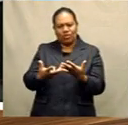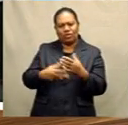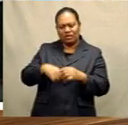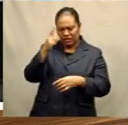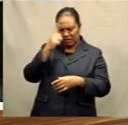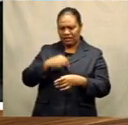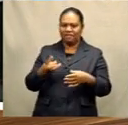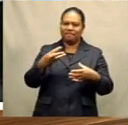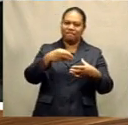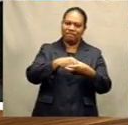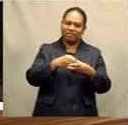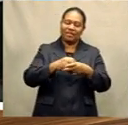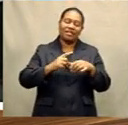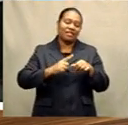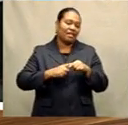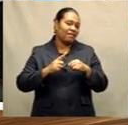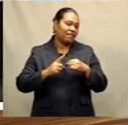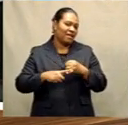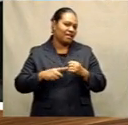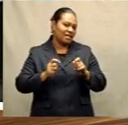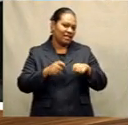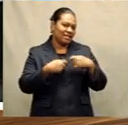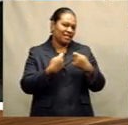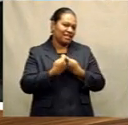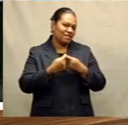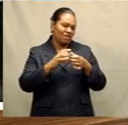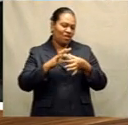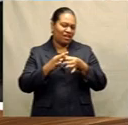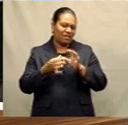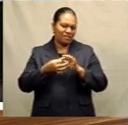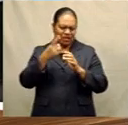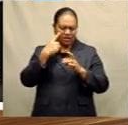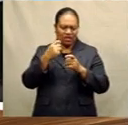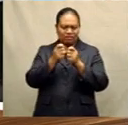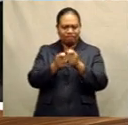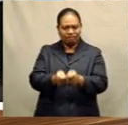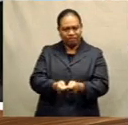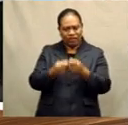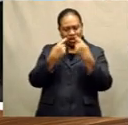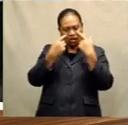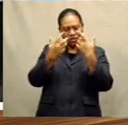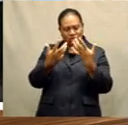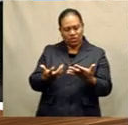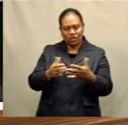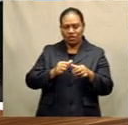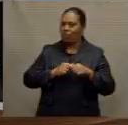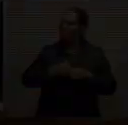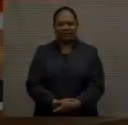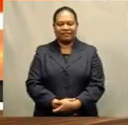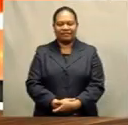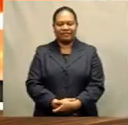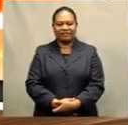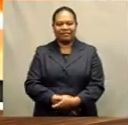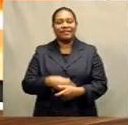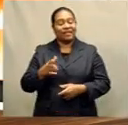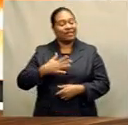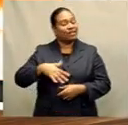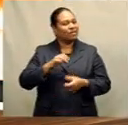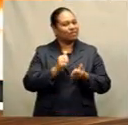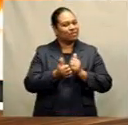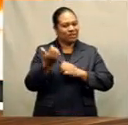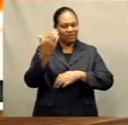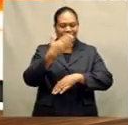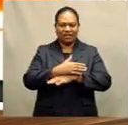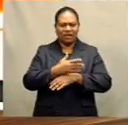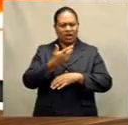be a bolter in the final team for the Olympics, and try-scoring attributes such as this could very well play in his favor. That's it from Sports Tonight.